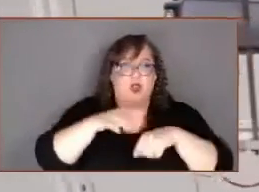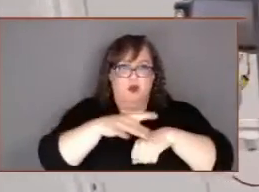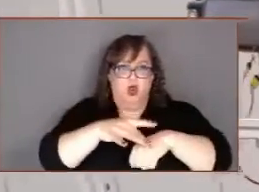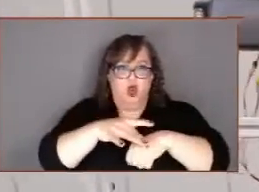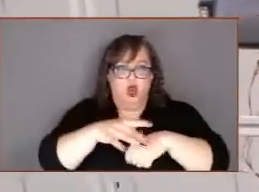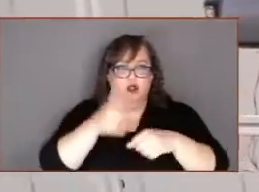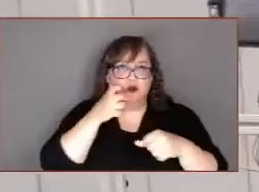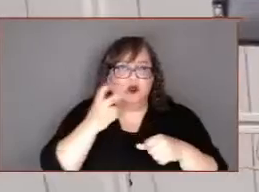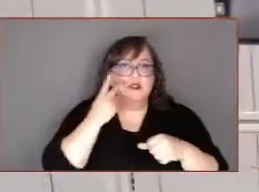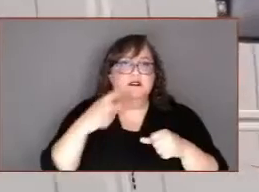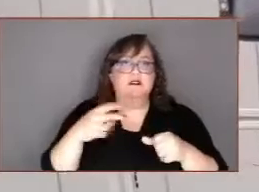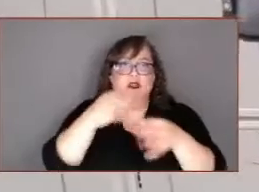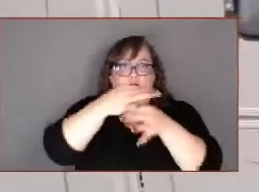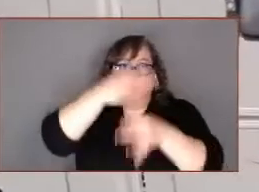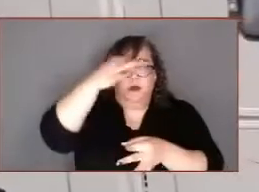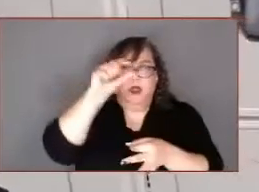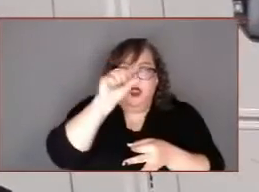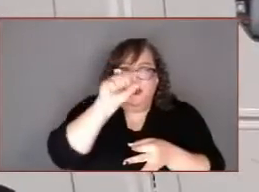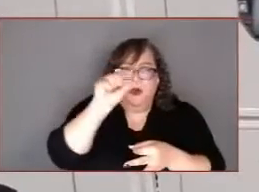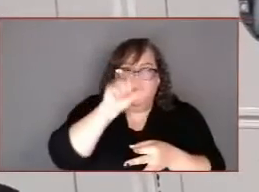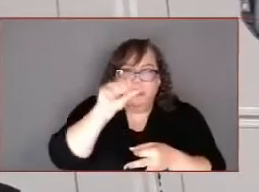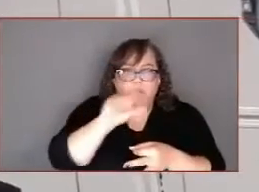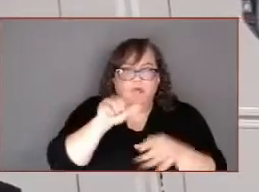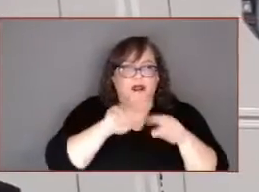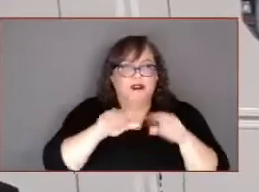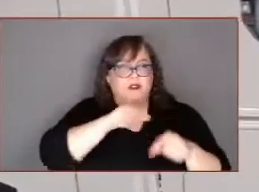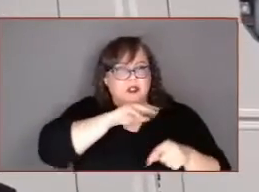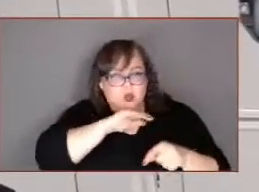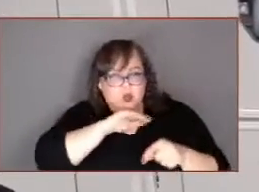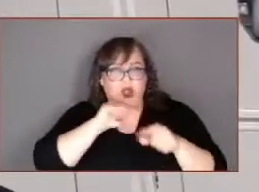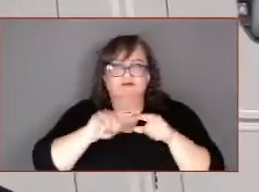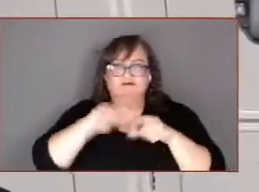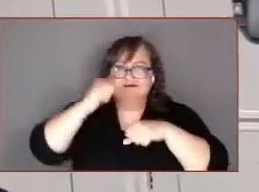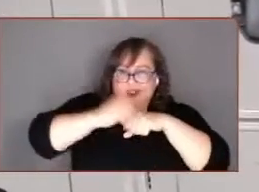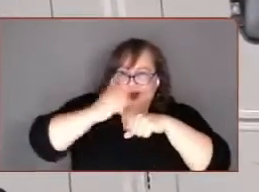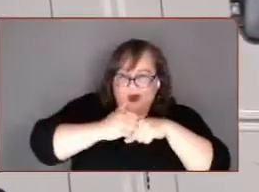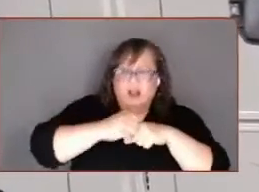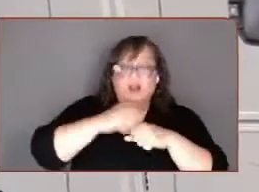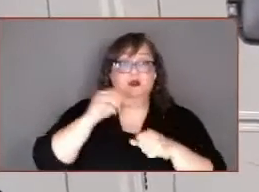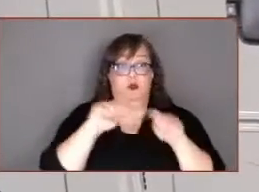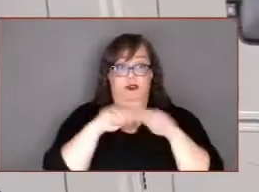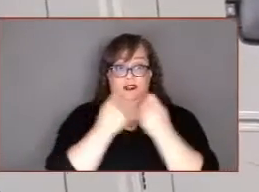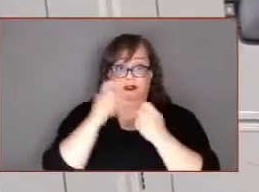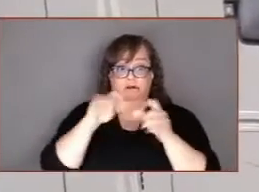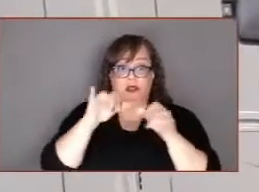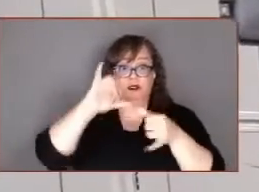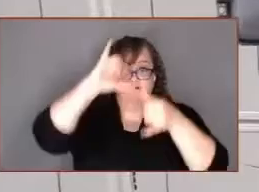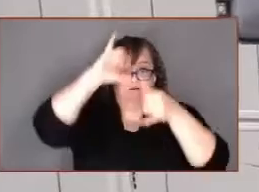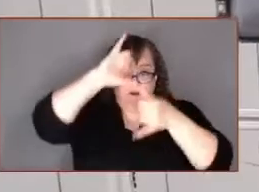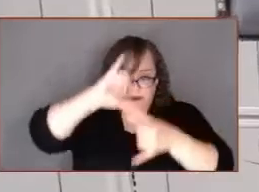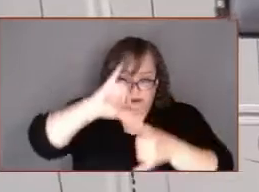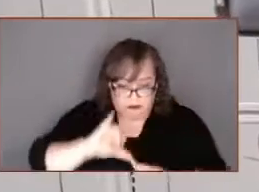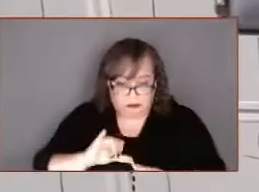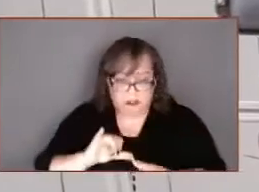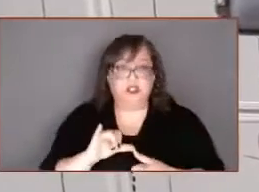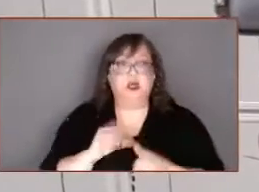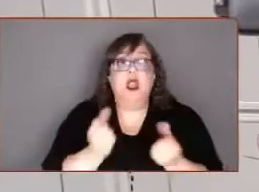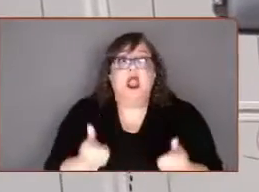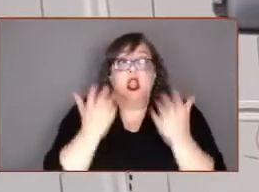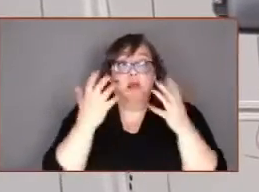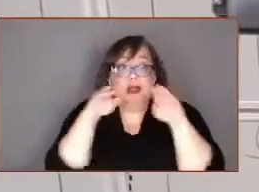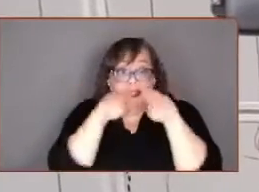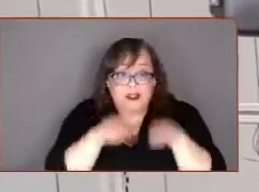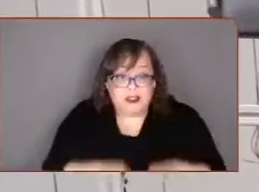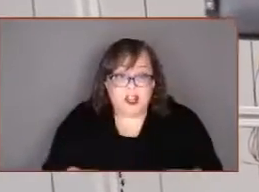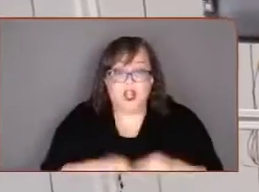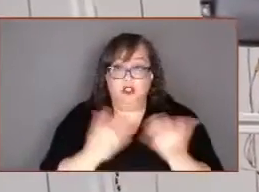to digitally gather how many layers they are, how thick the layers are, and how hard they are. Some layers may be really soft, some may be